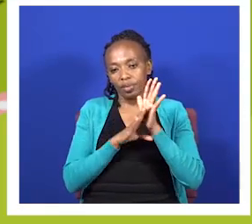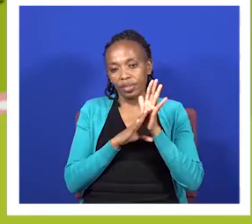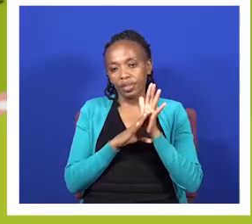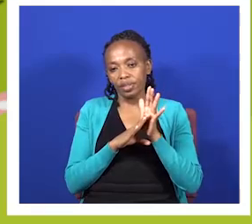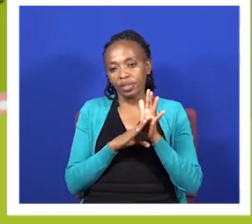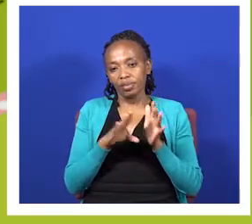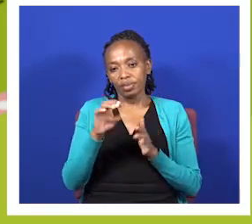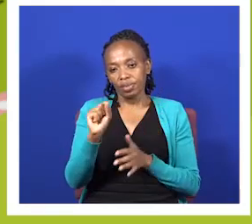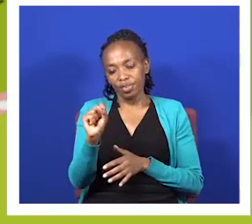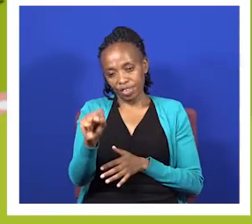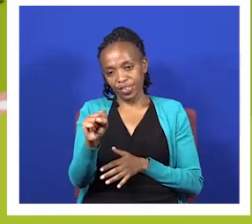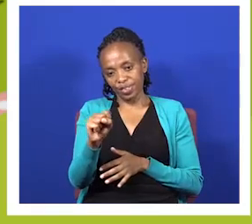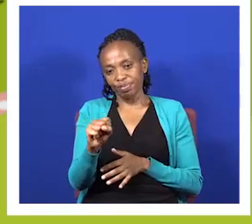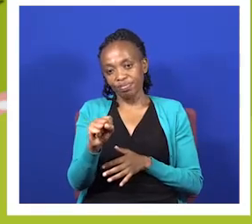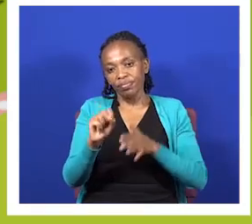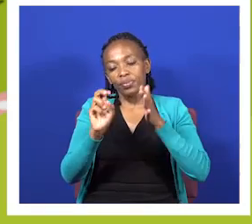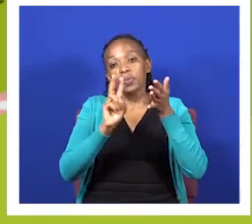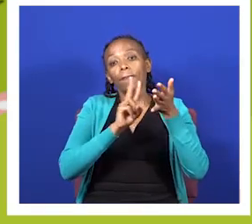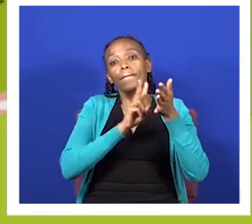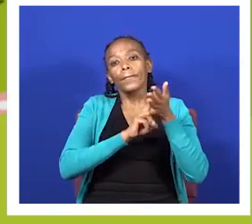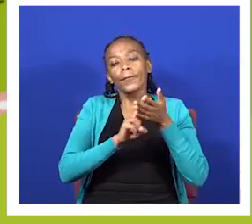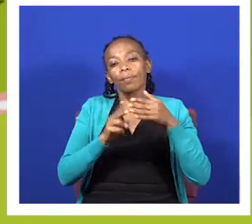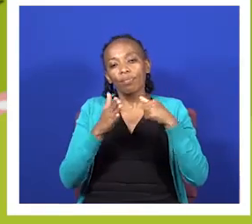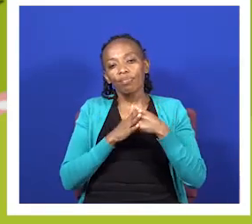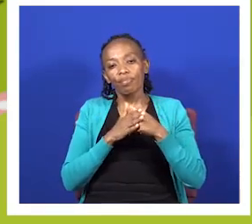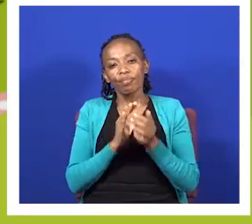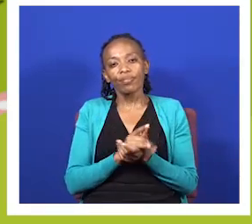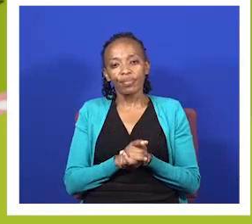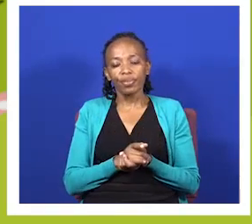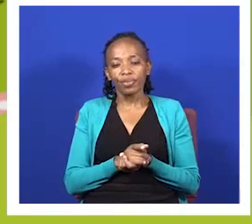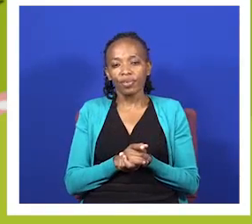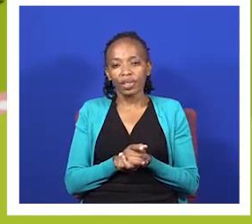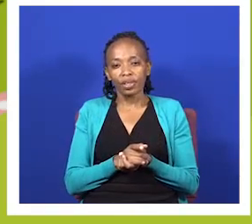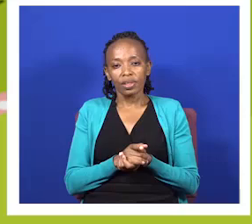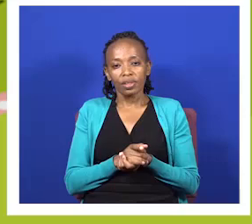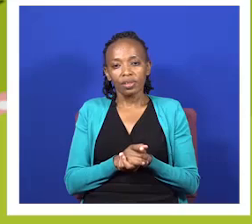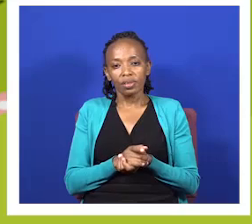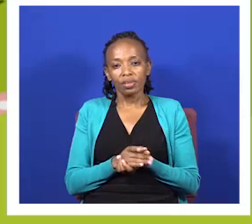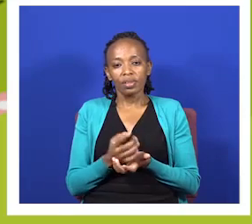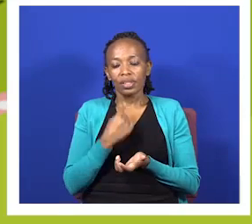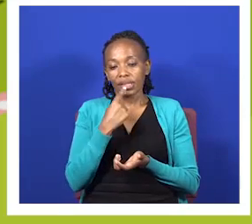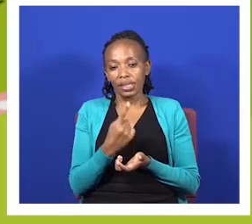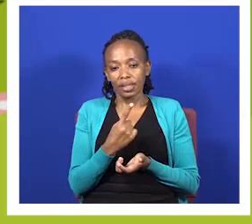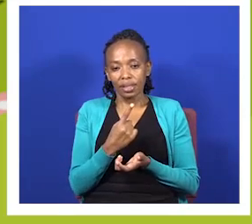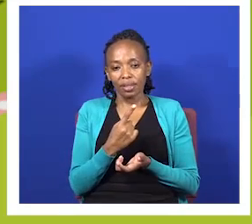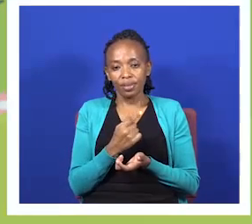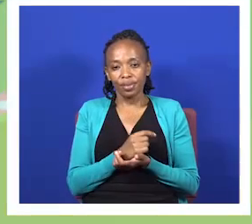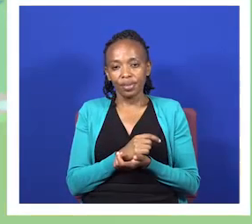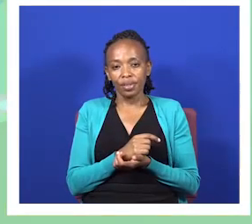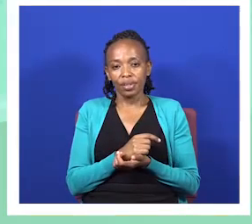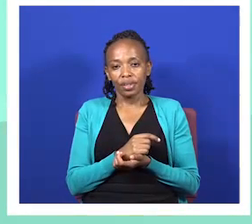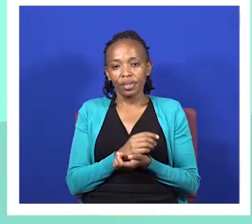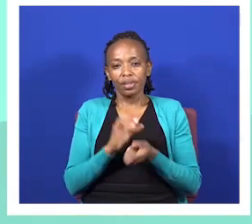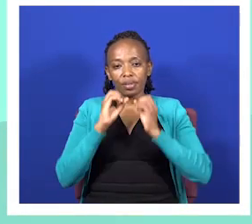Matthew chapter 5 verse 9. And it says,